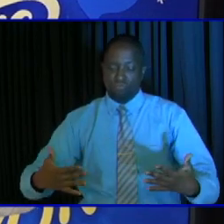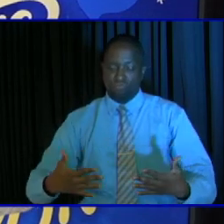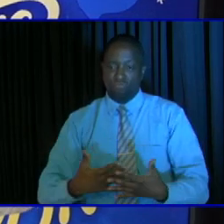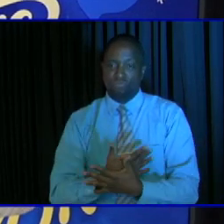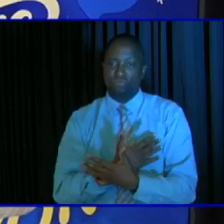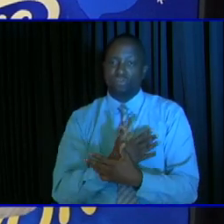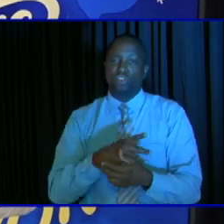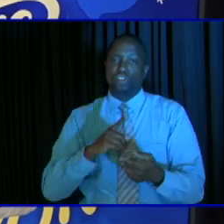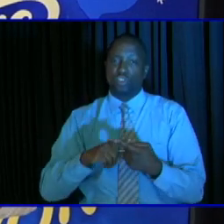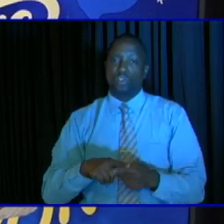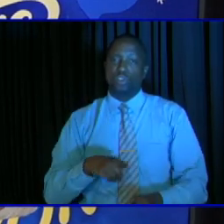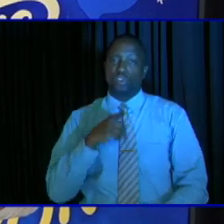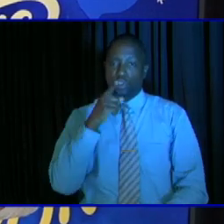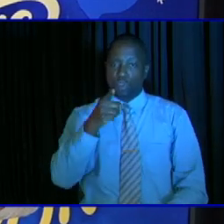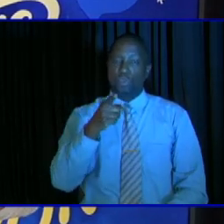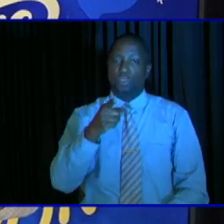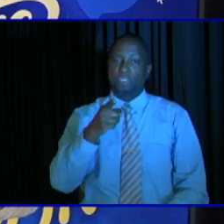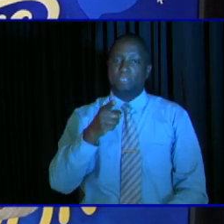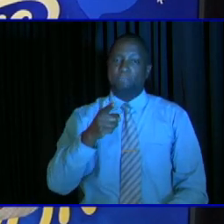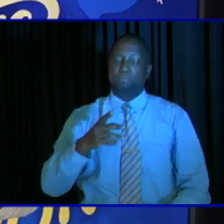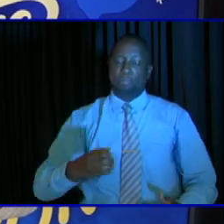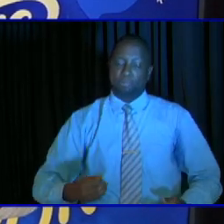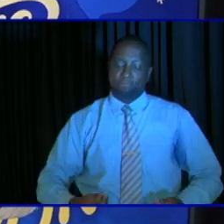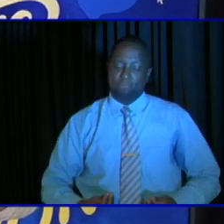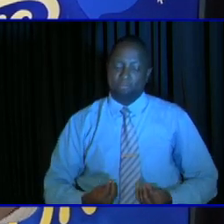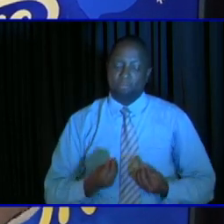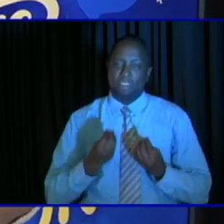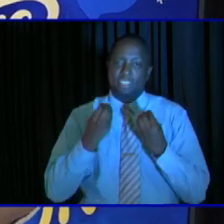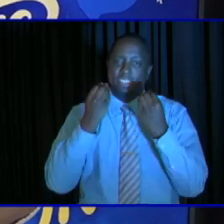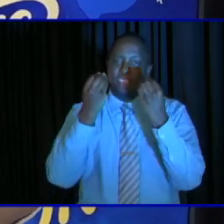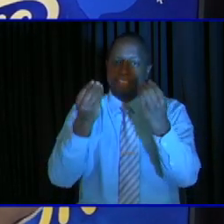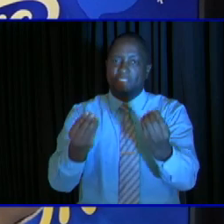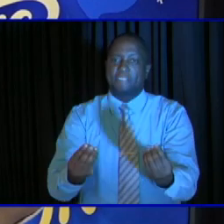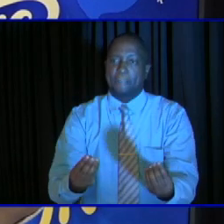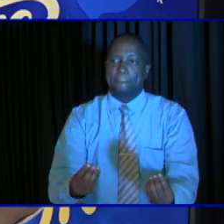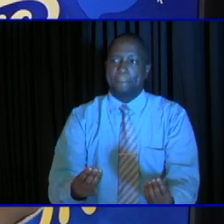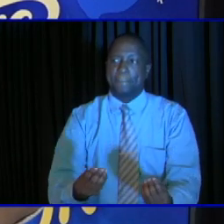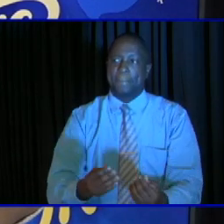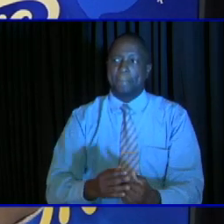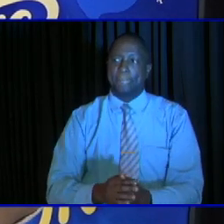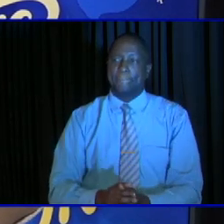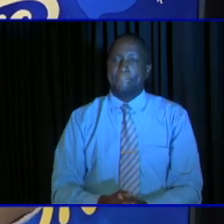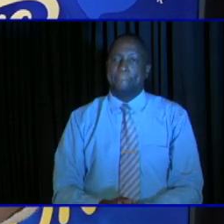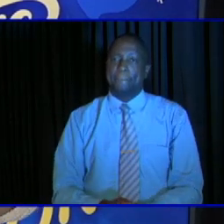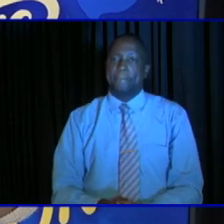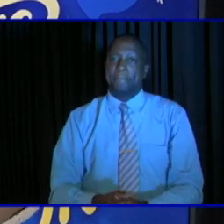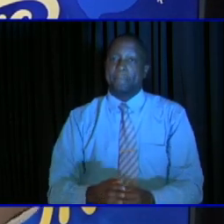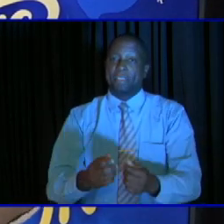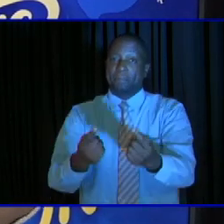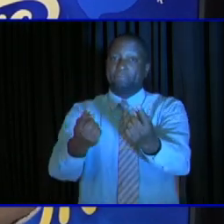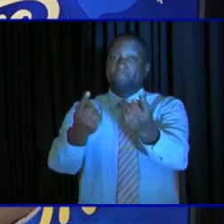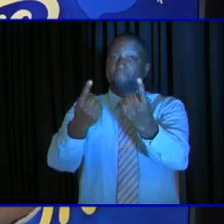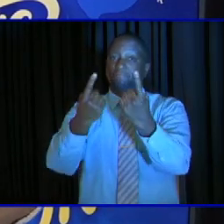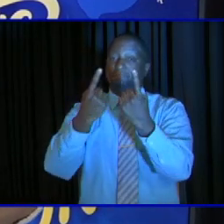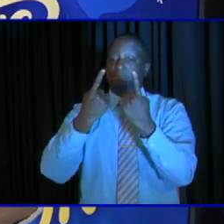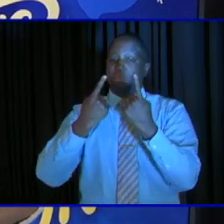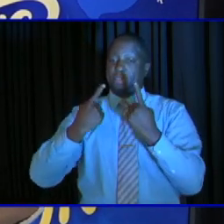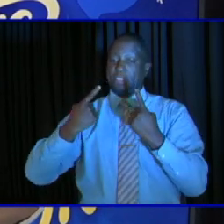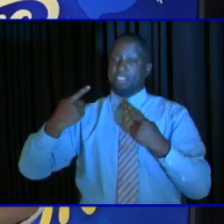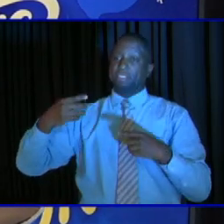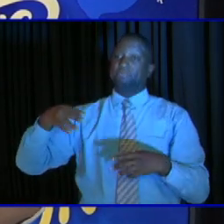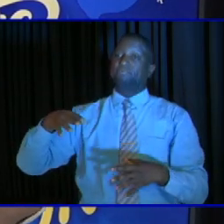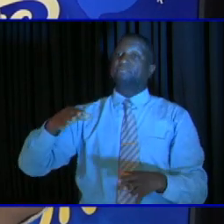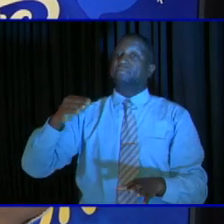restored to you shall be given. Come